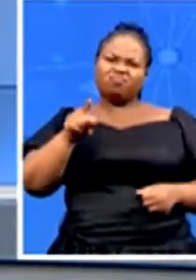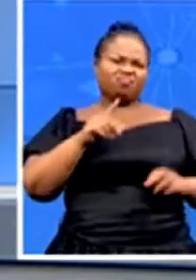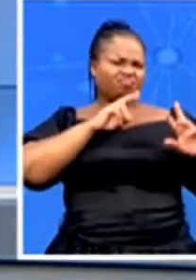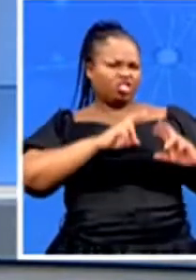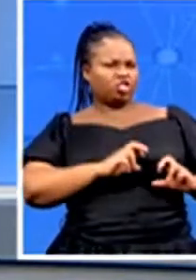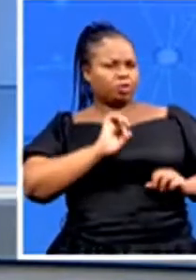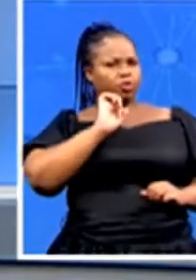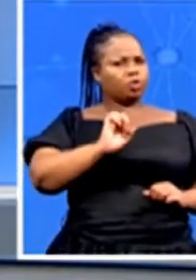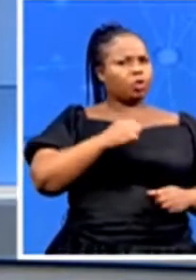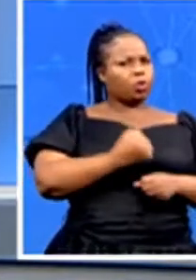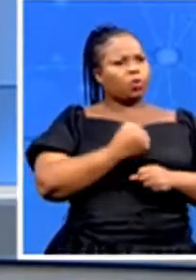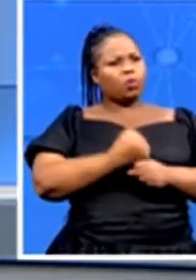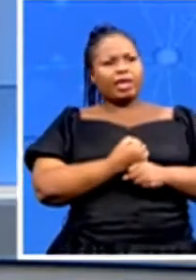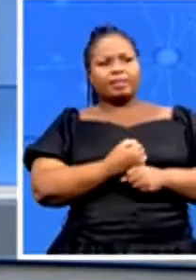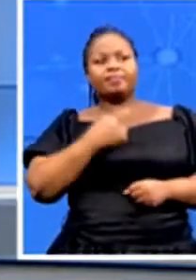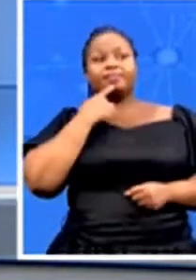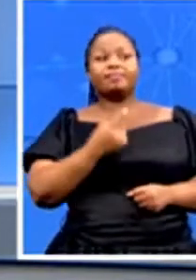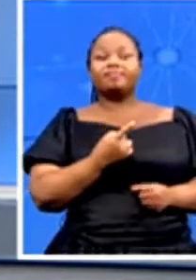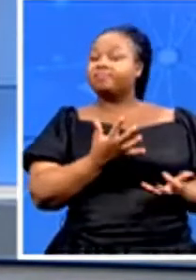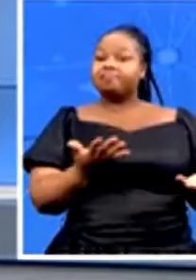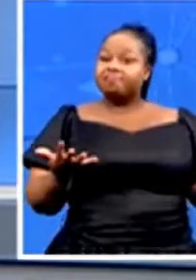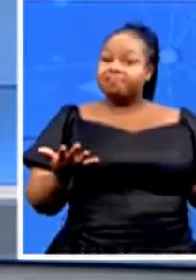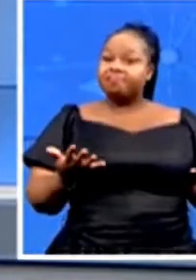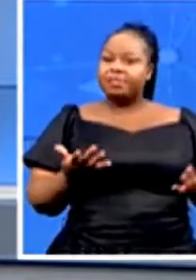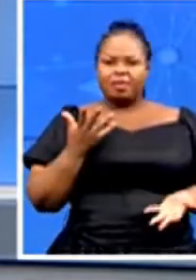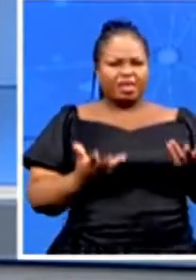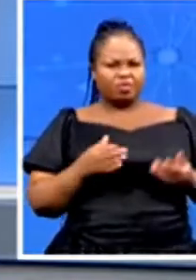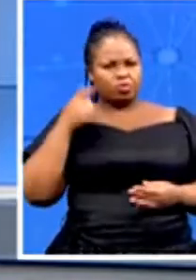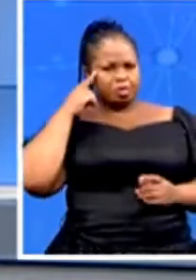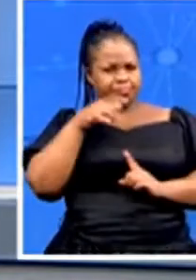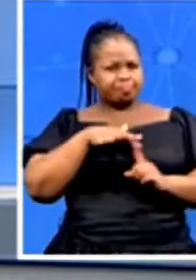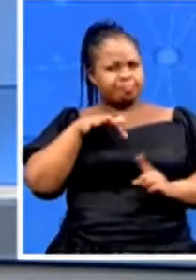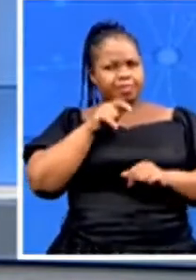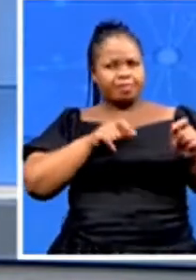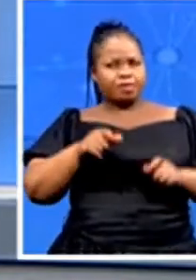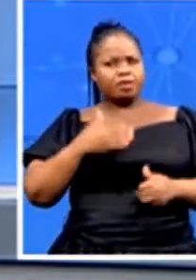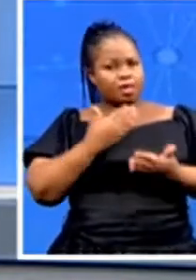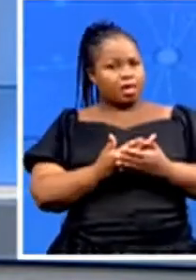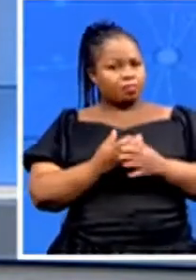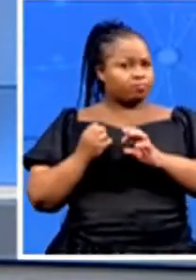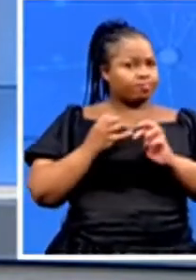to? Is there perhaps a conducive environment for citizens to hold their respective local governments accountable?